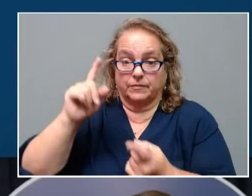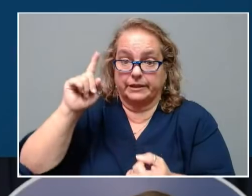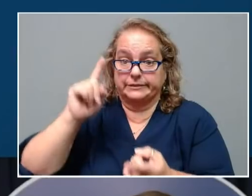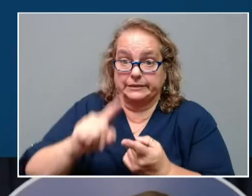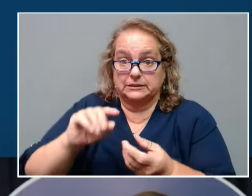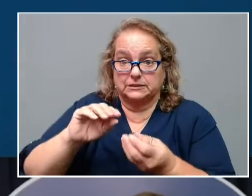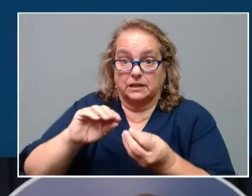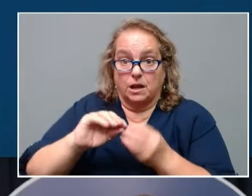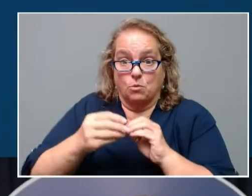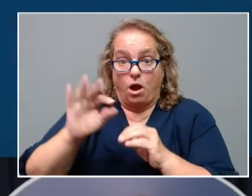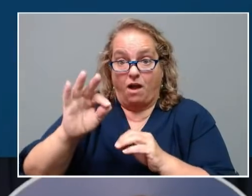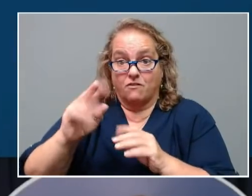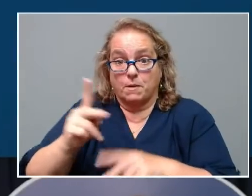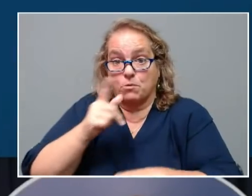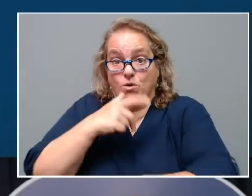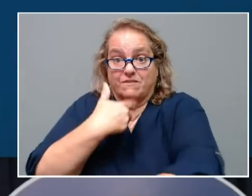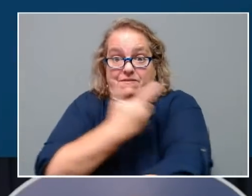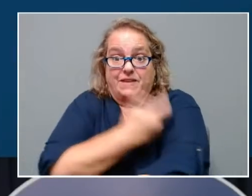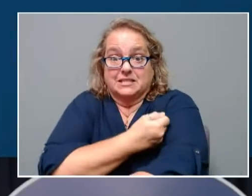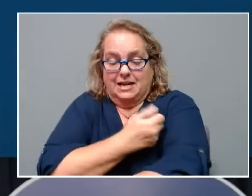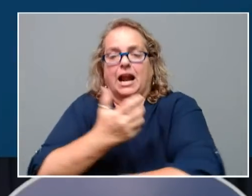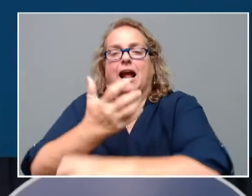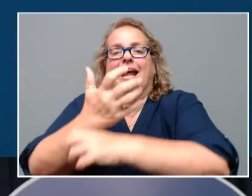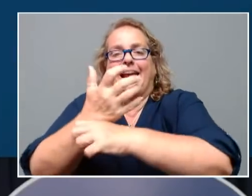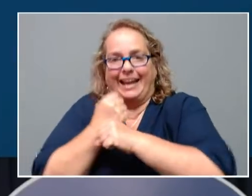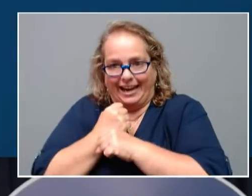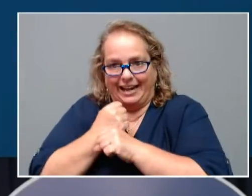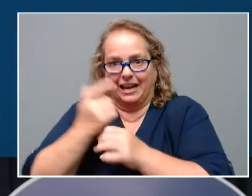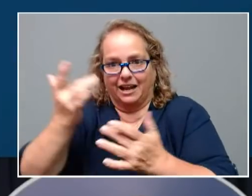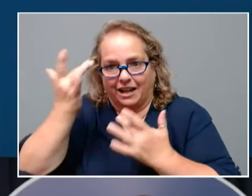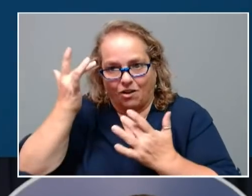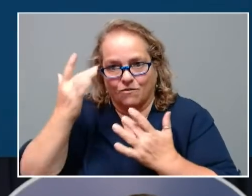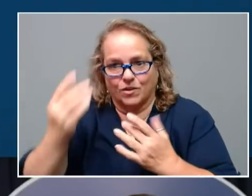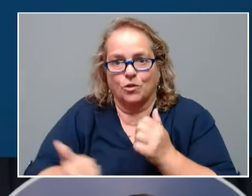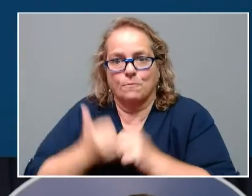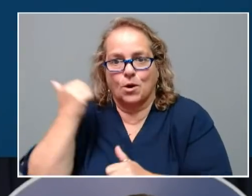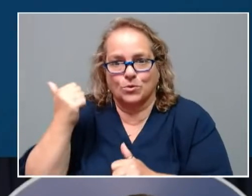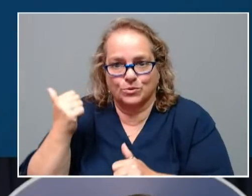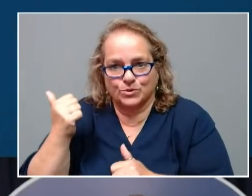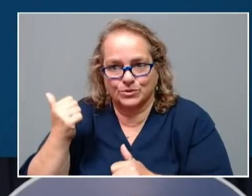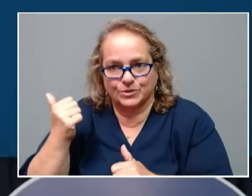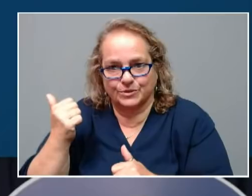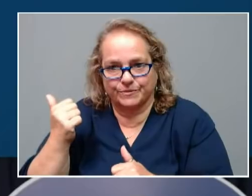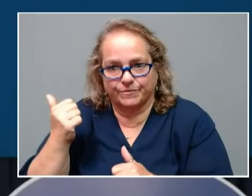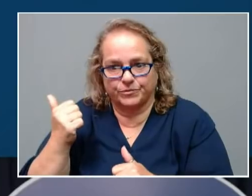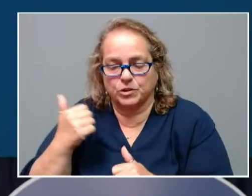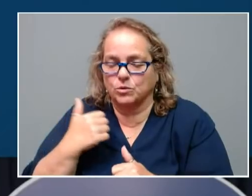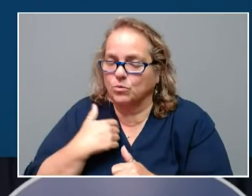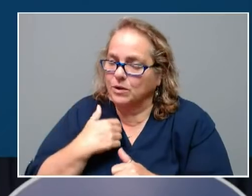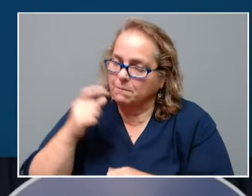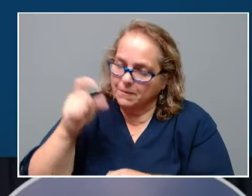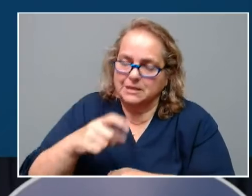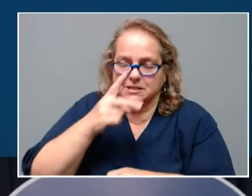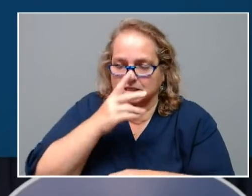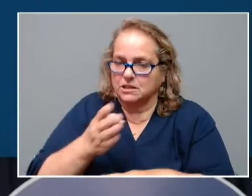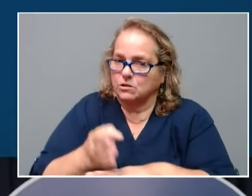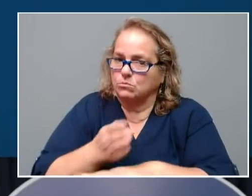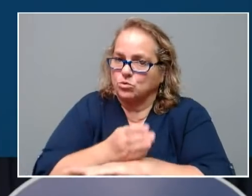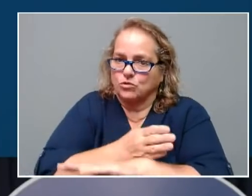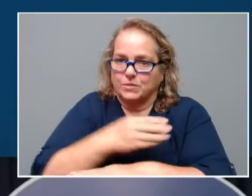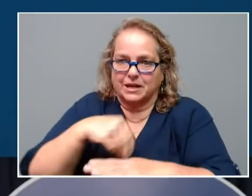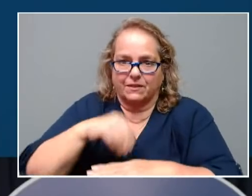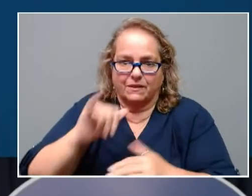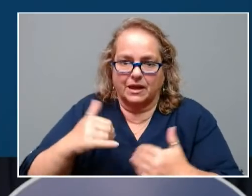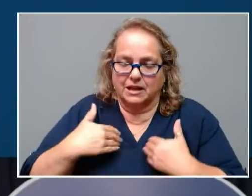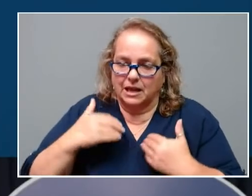are getting COVID the most. So we very much need to see improvement there. Let's look at